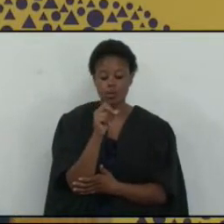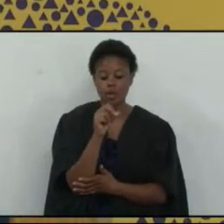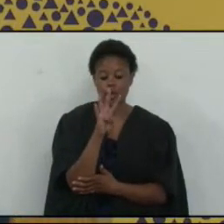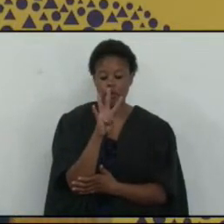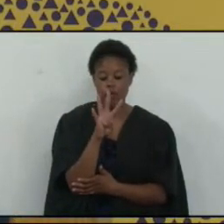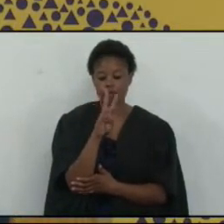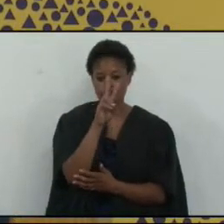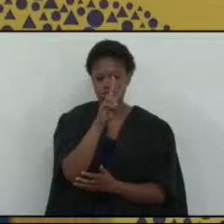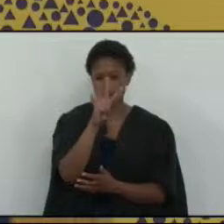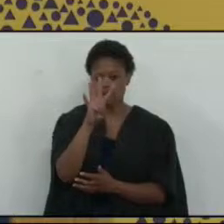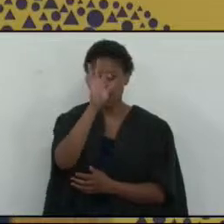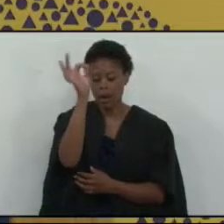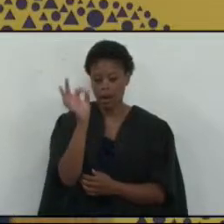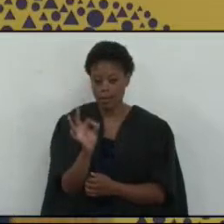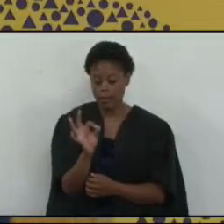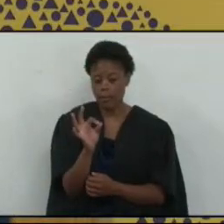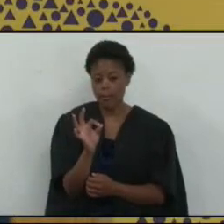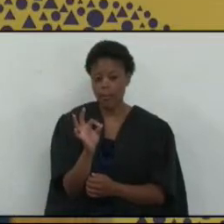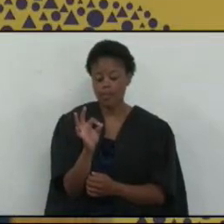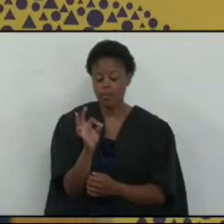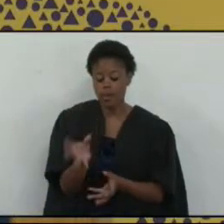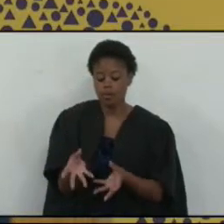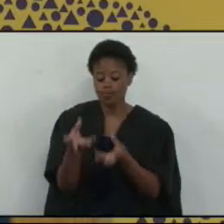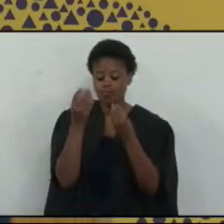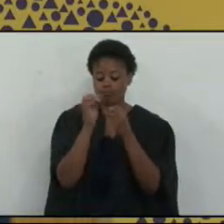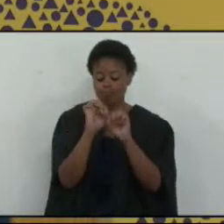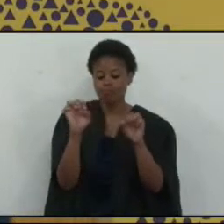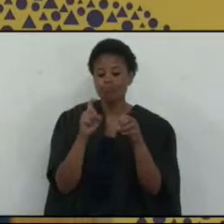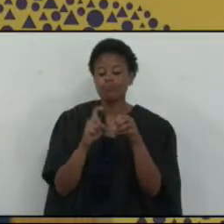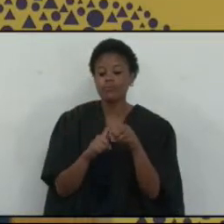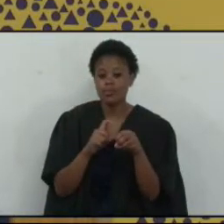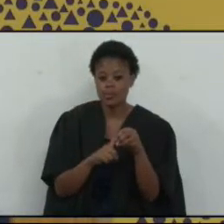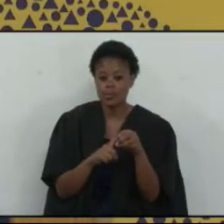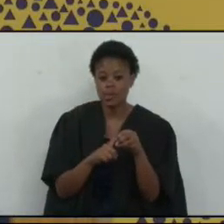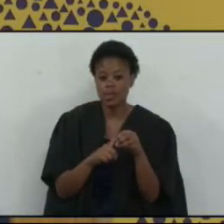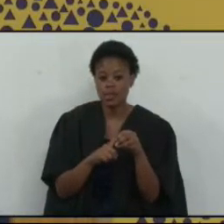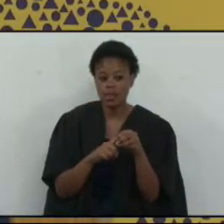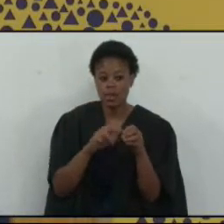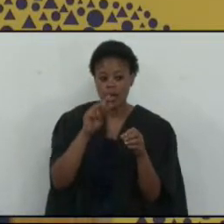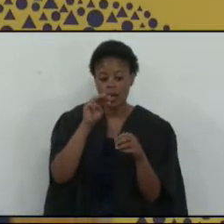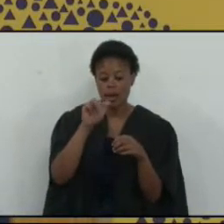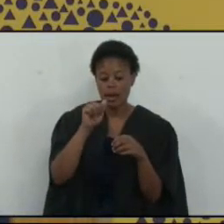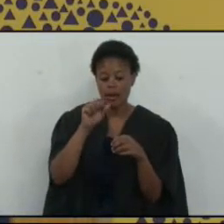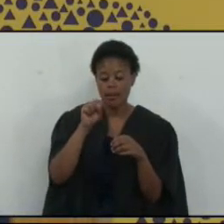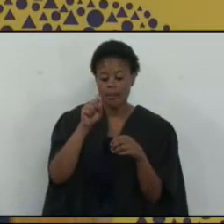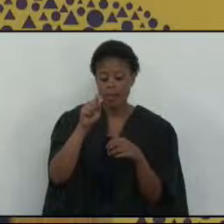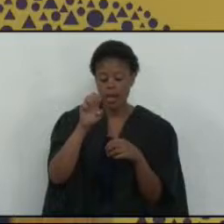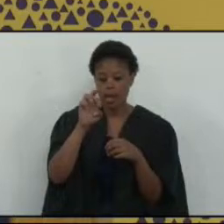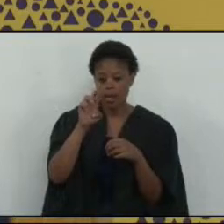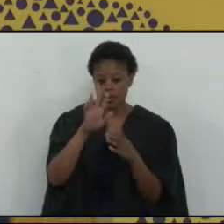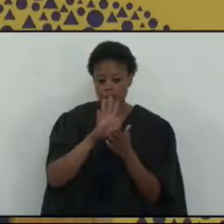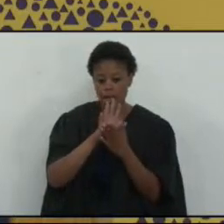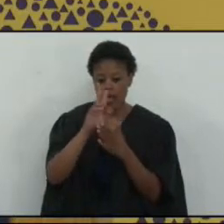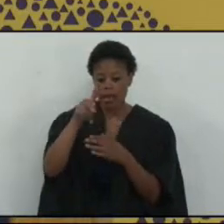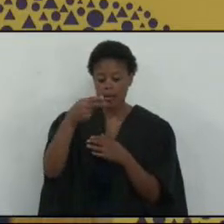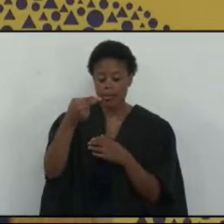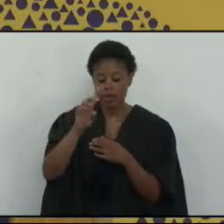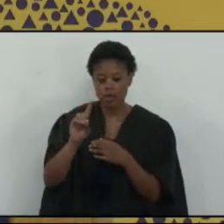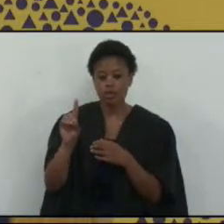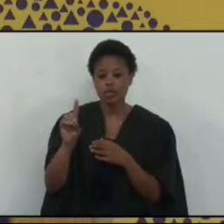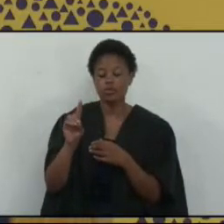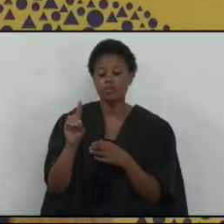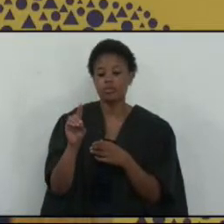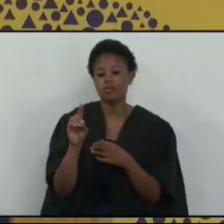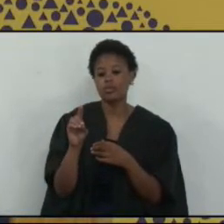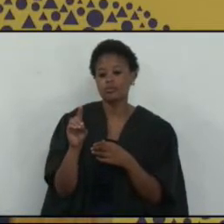24% of which receive their qualifications in master's and PhD. It will be